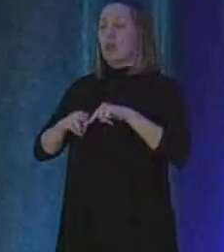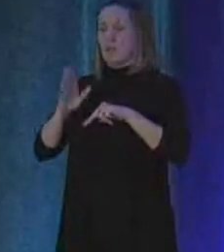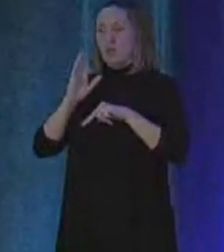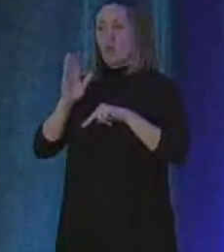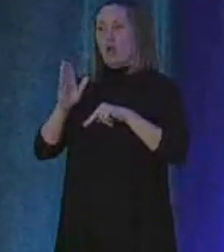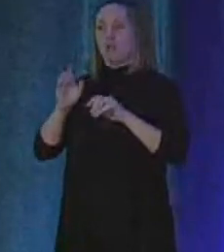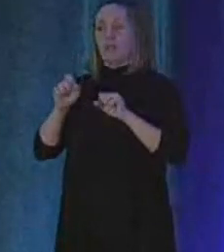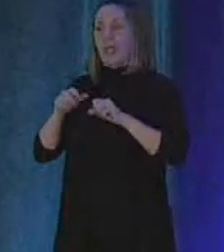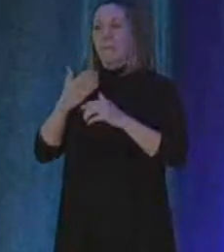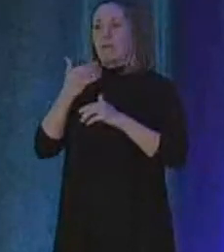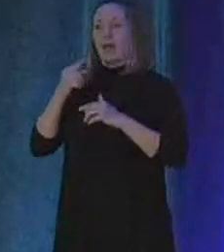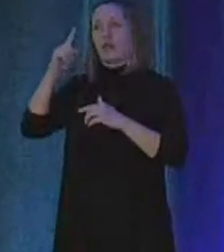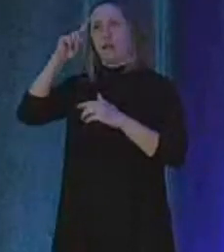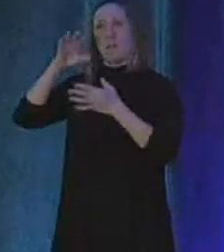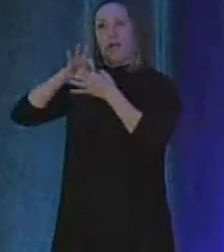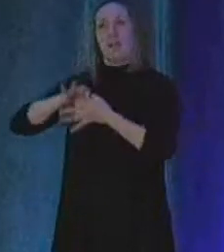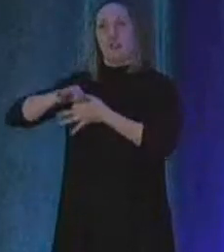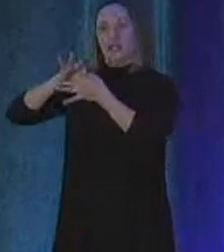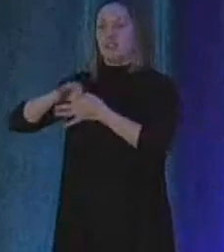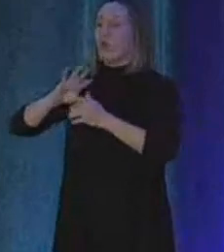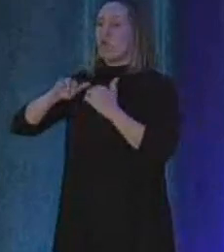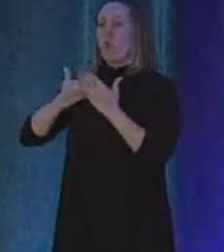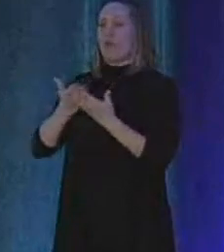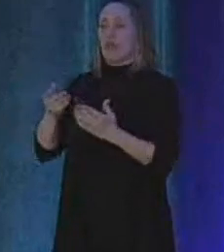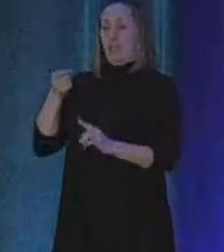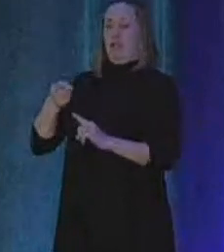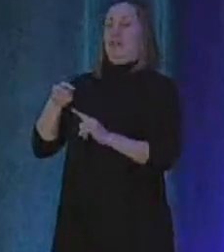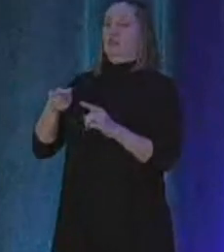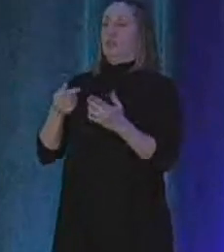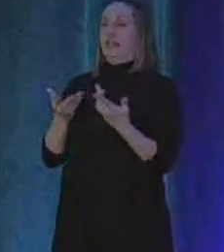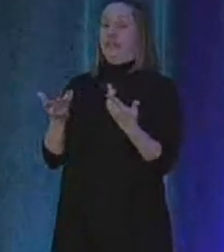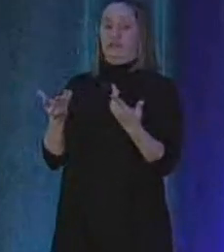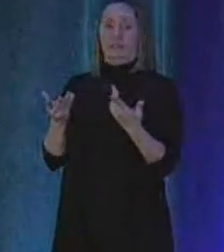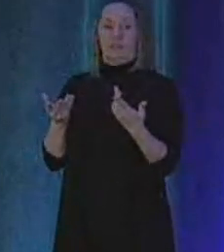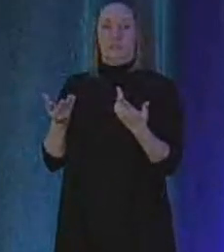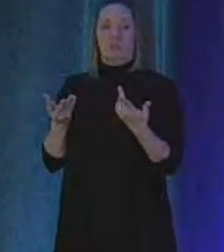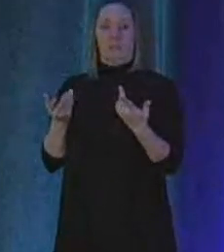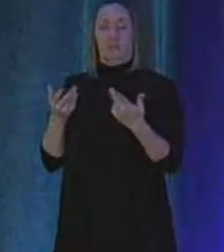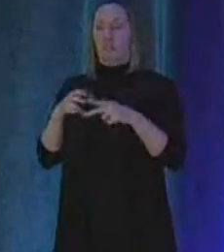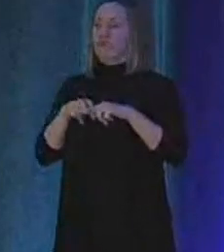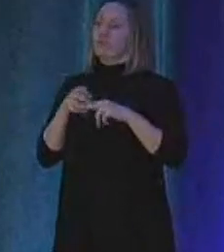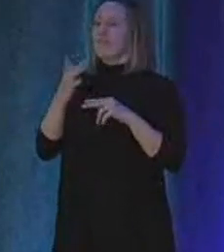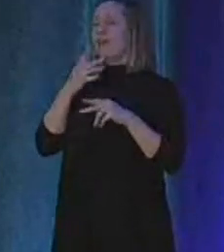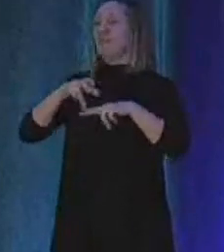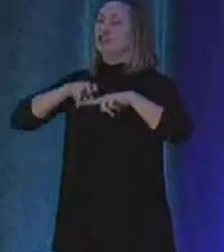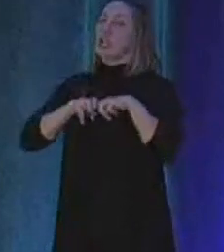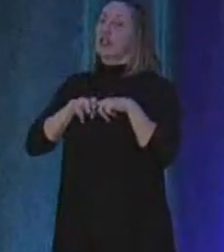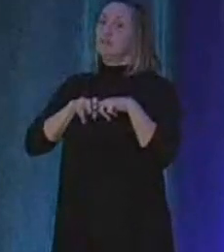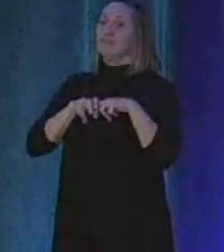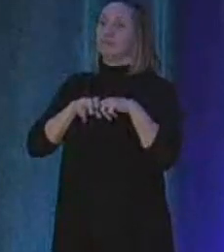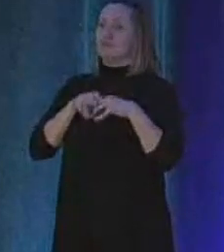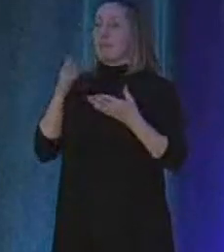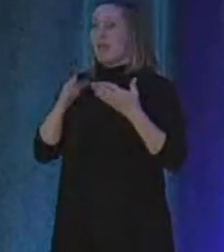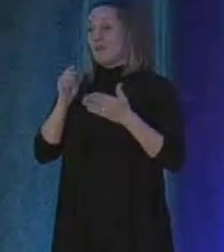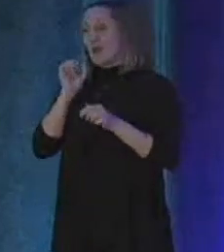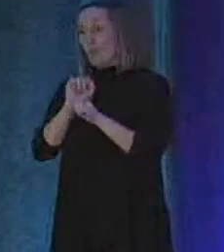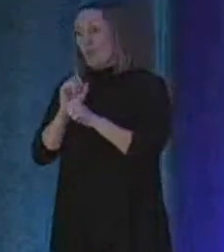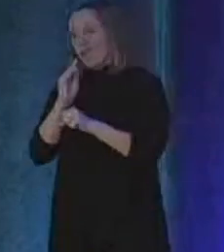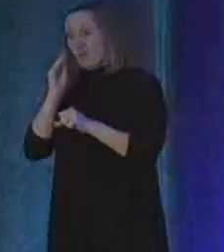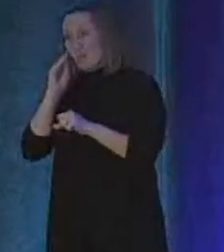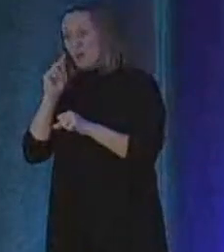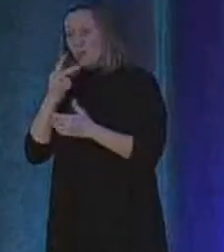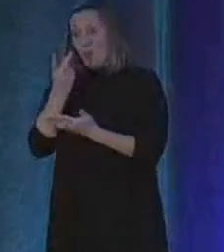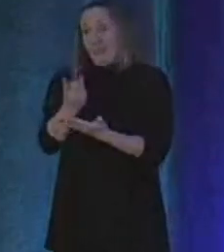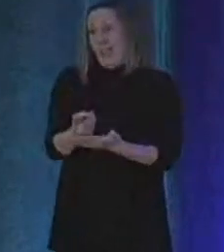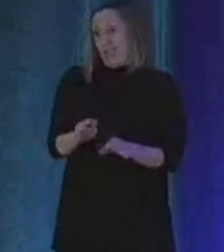better mindfulness. The whole thing is here, you sit in your favorite chair. If you work from home, you can lay on the ground if you want. It doesn't matter.